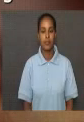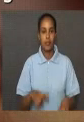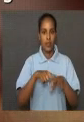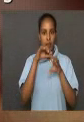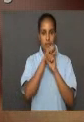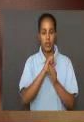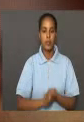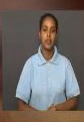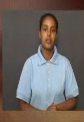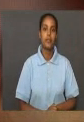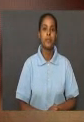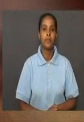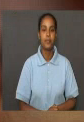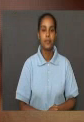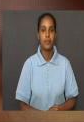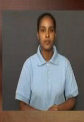Time's up!